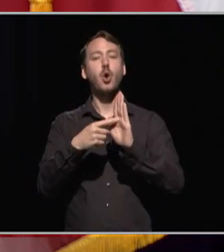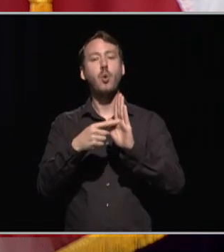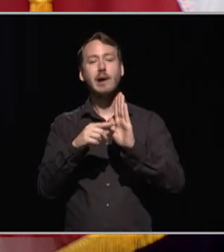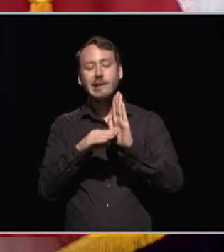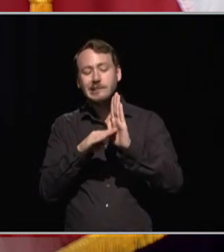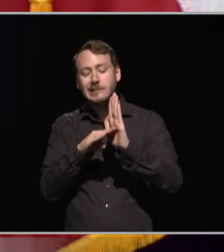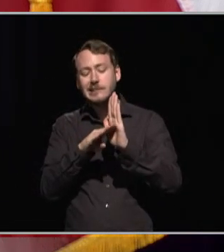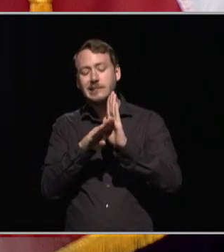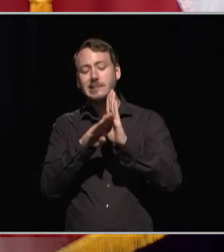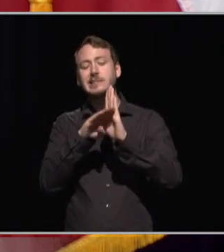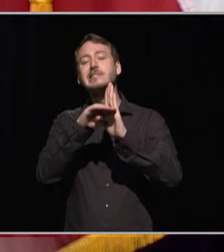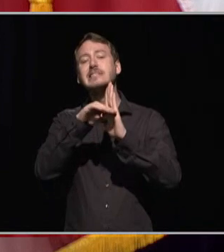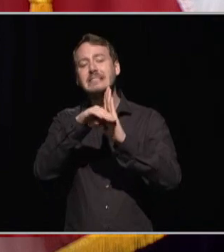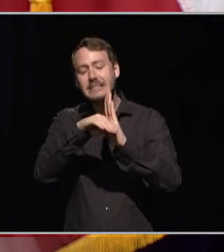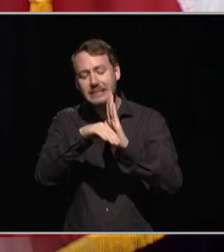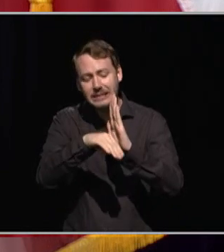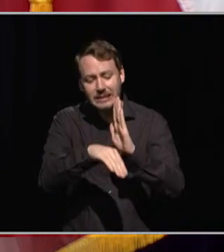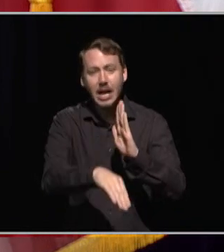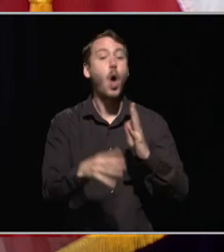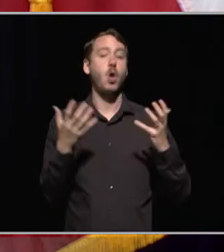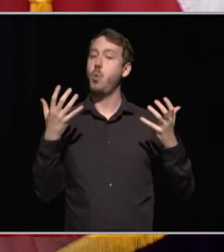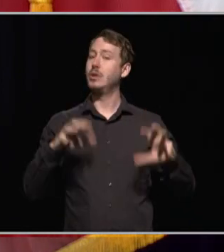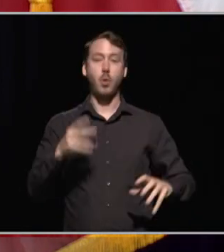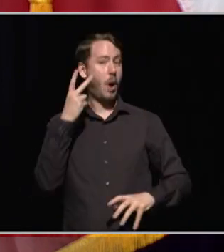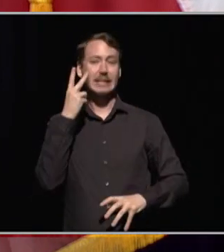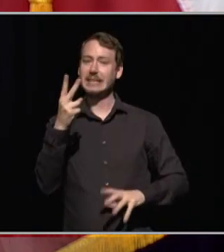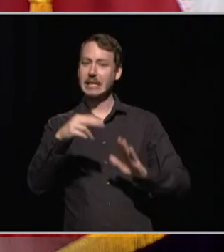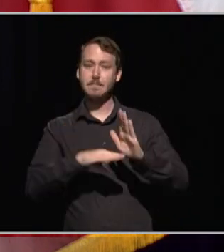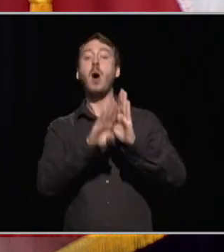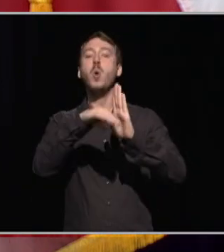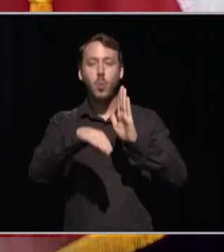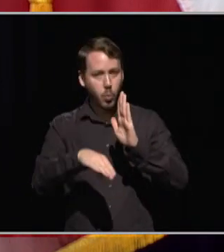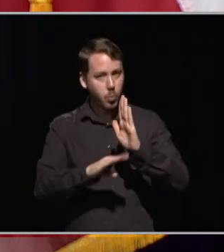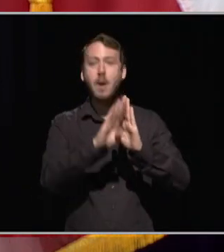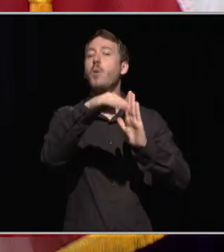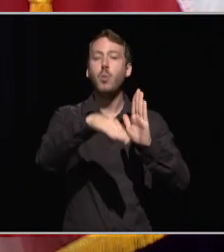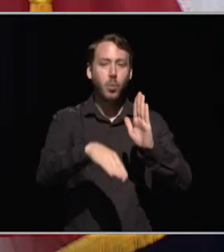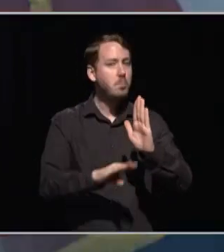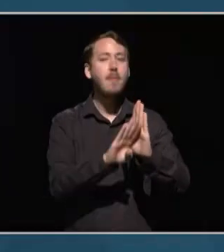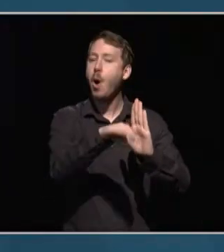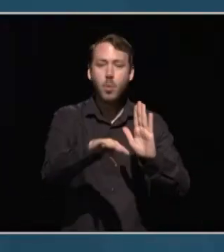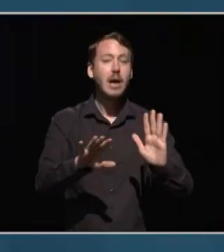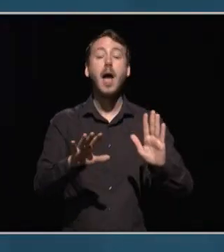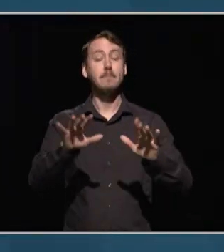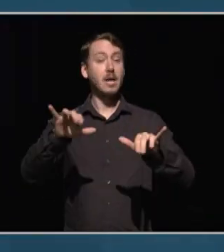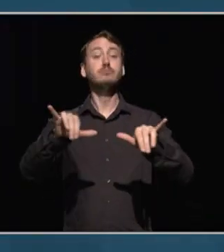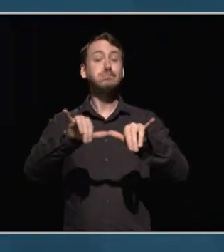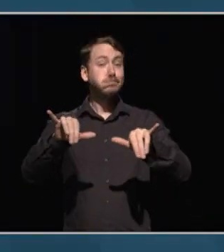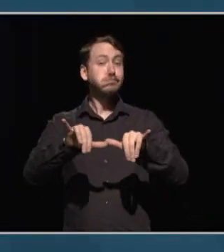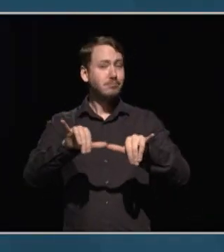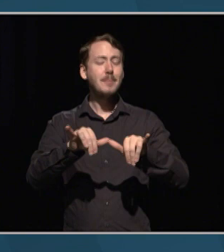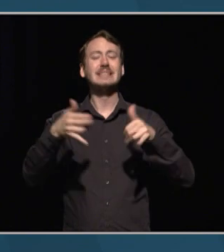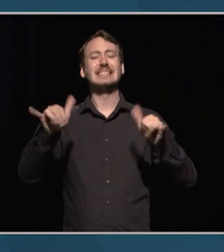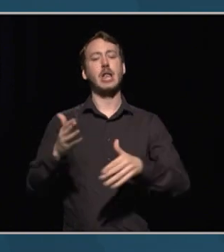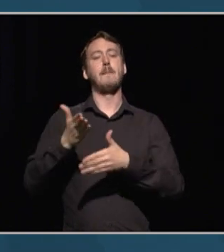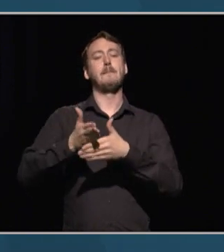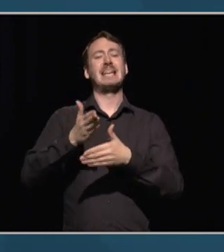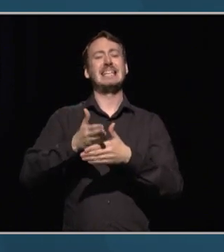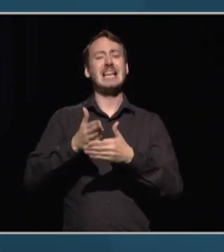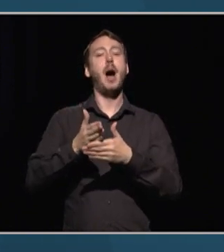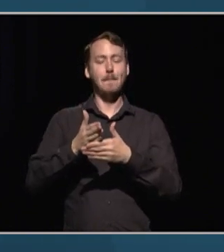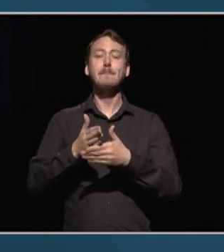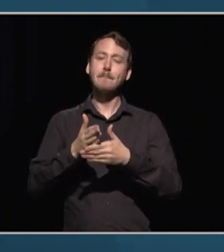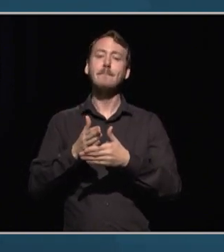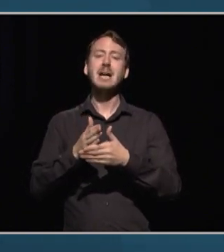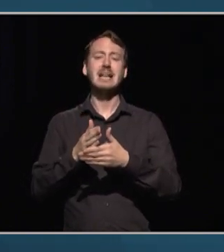see a steady decline without rebounds in cases. And with that, the school indicator bar remains in the medium risk zone, the yellow zone